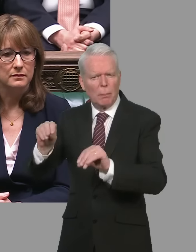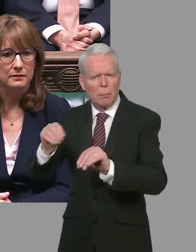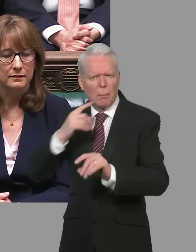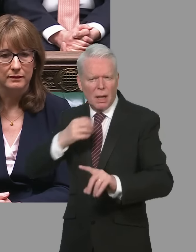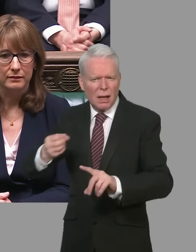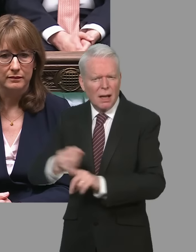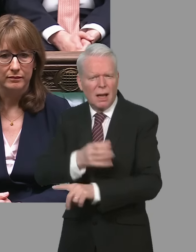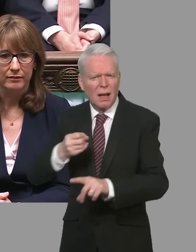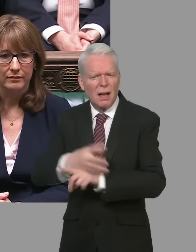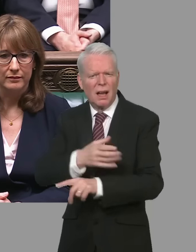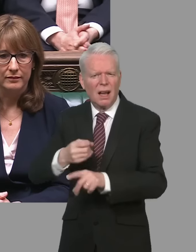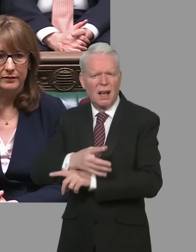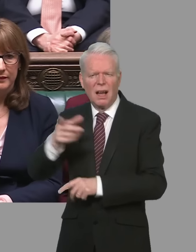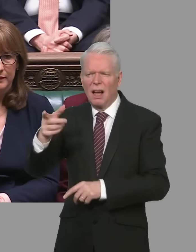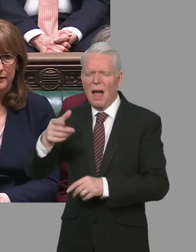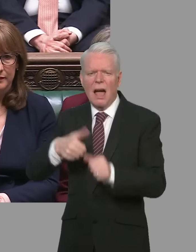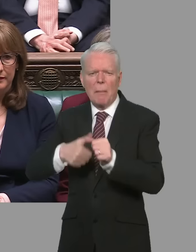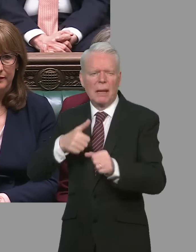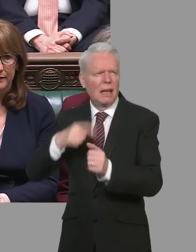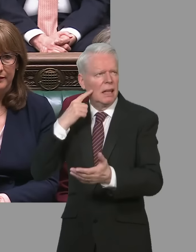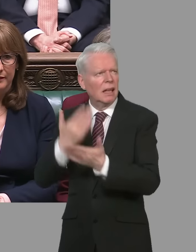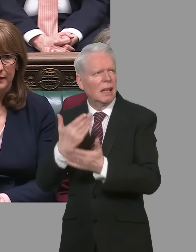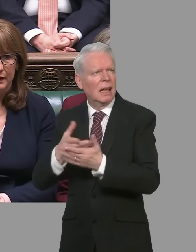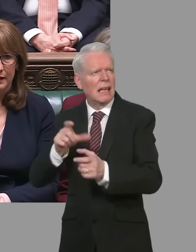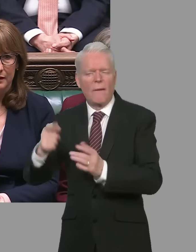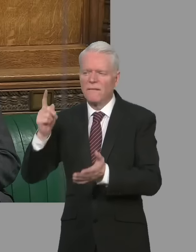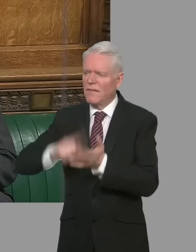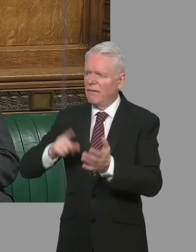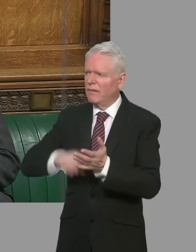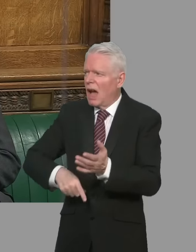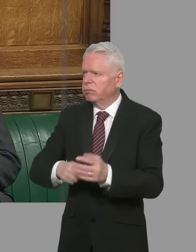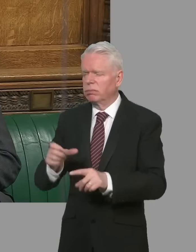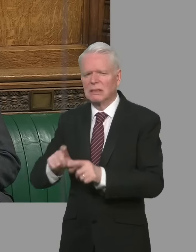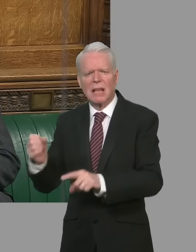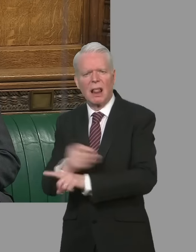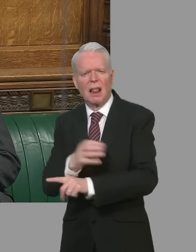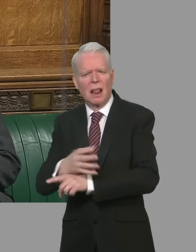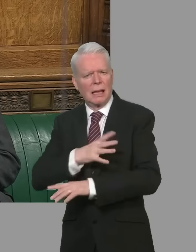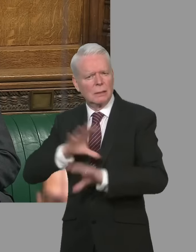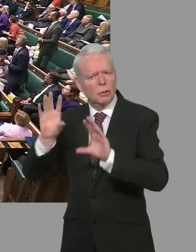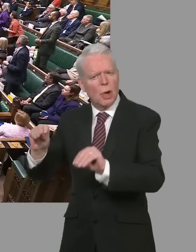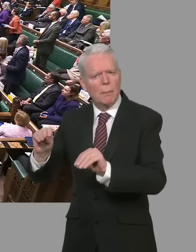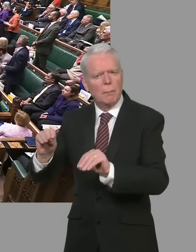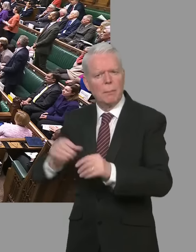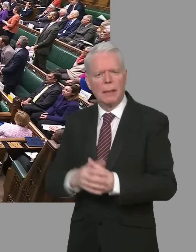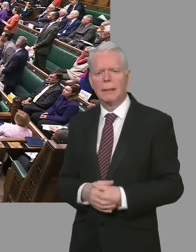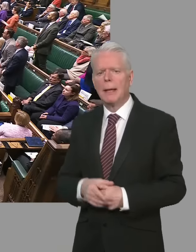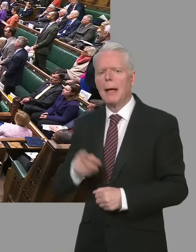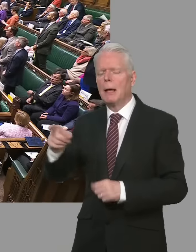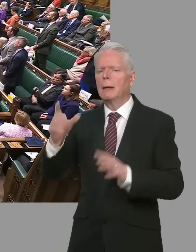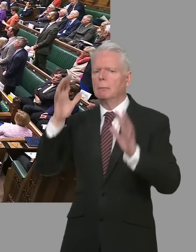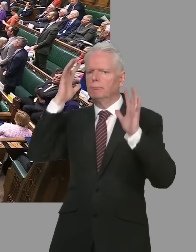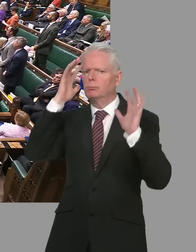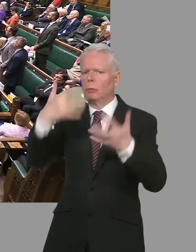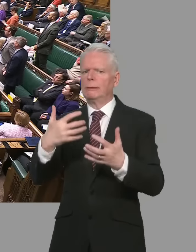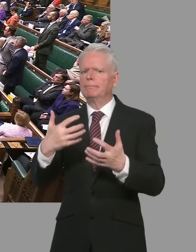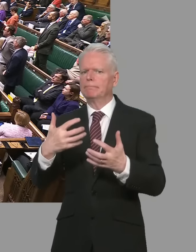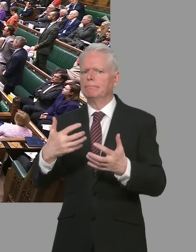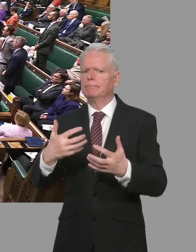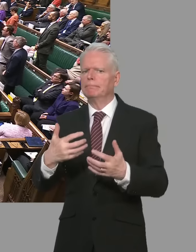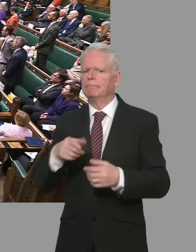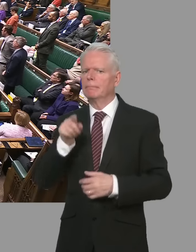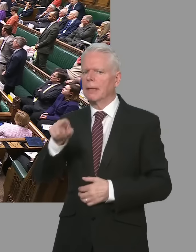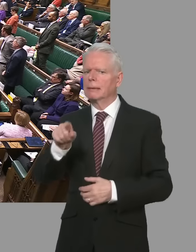been too much of too concern for too long, and so we need to act. Thomas. Mr. Speaker, as the COVID